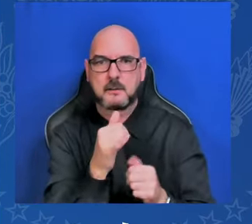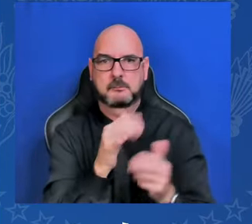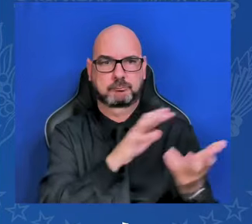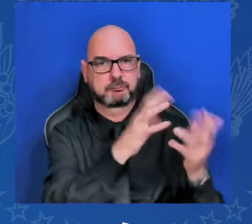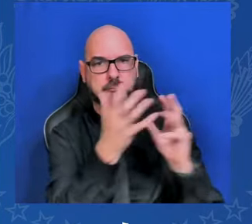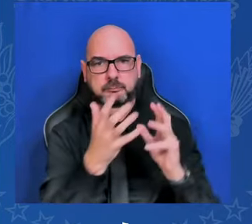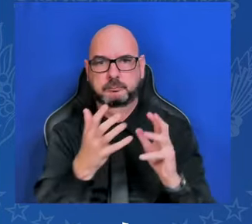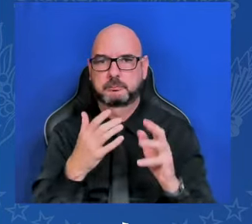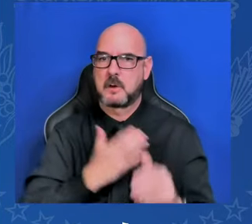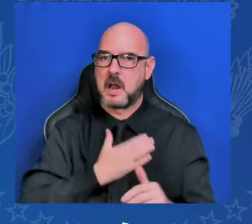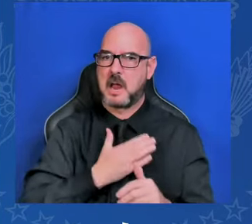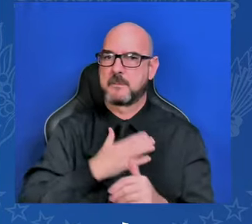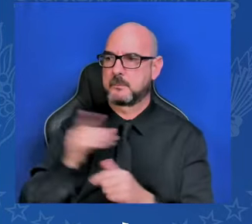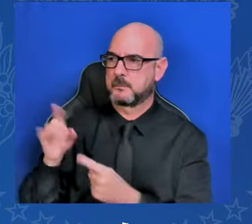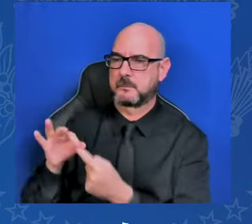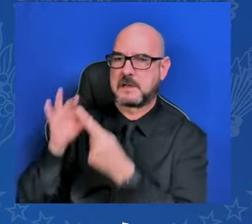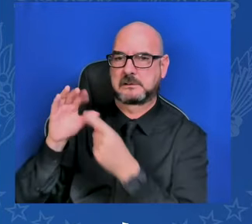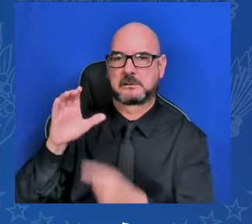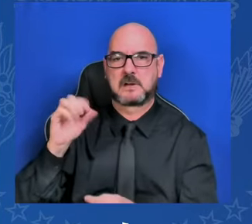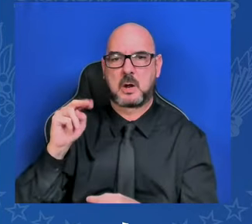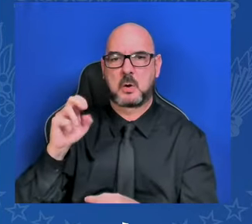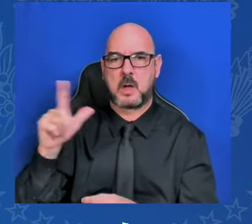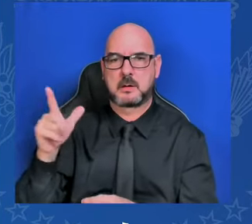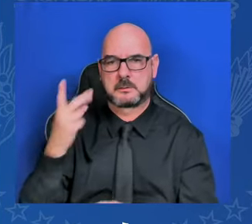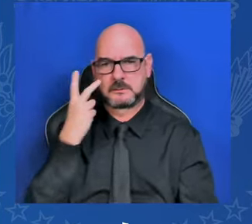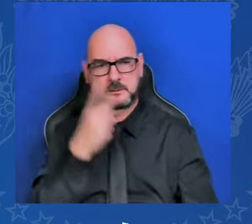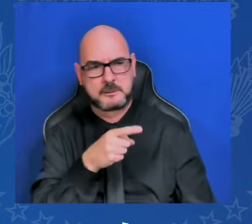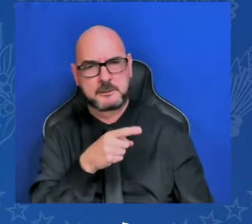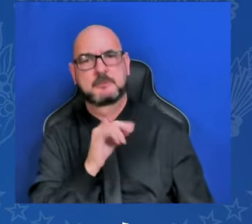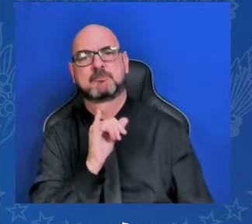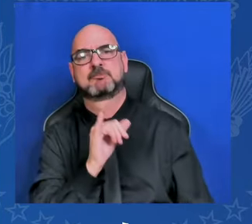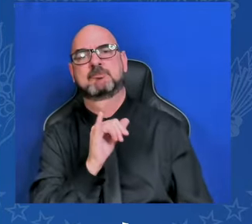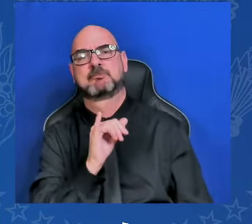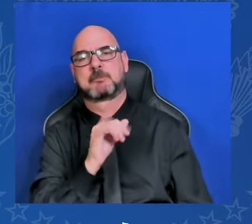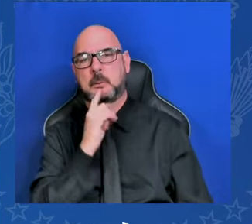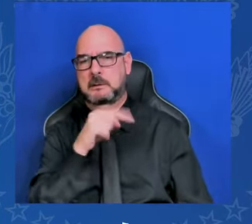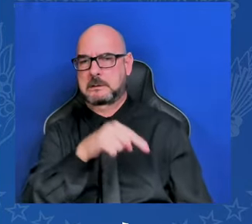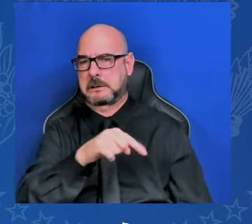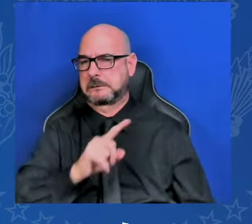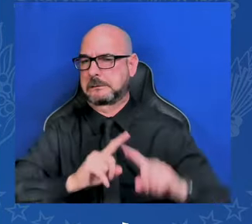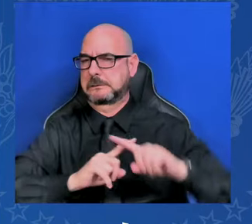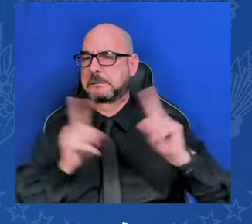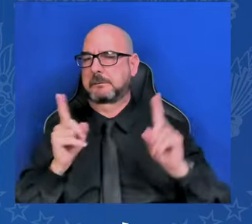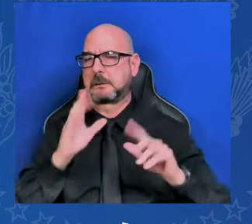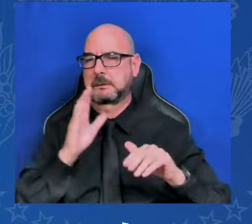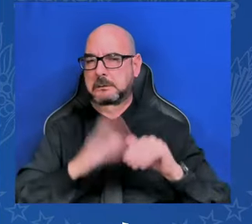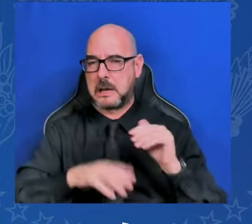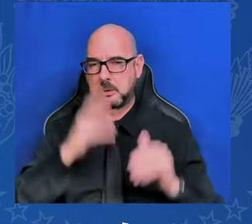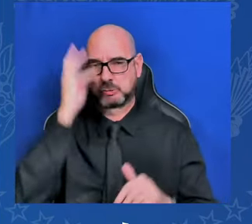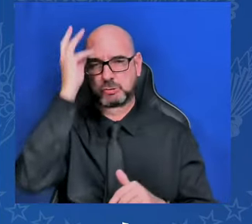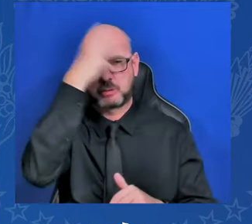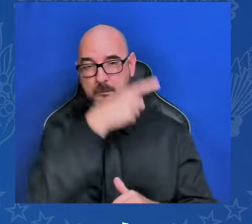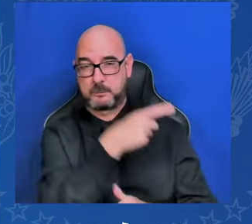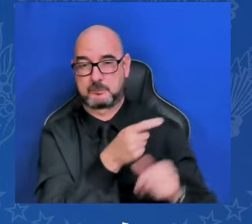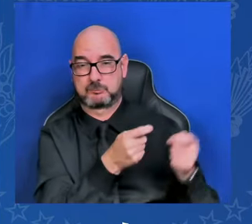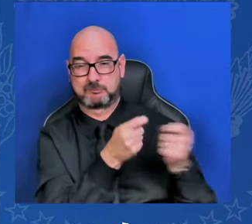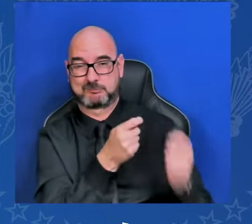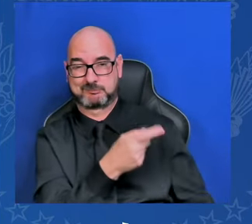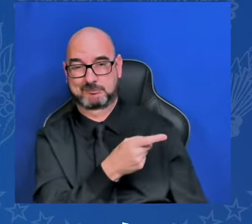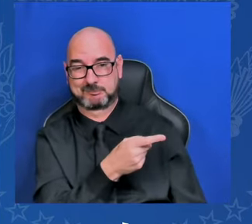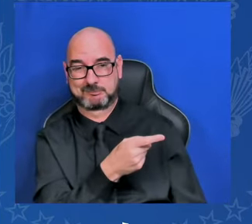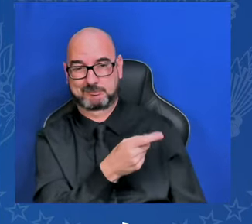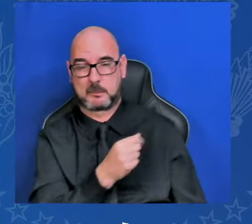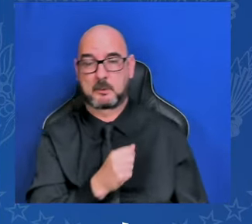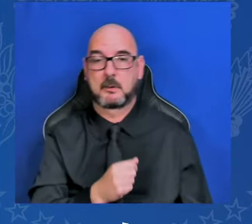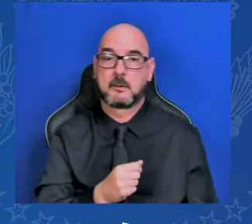stark differences between this case and Donald Trump. As the special counsel wrote, and I quote, Several